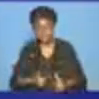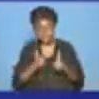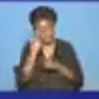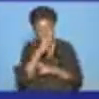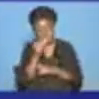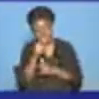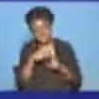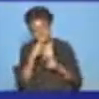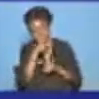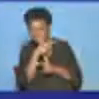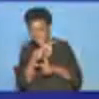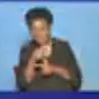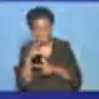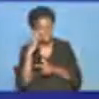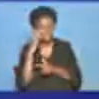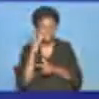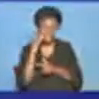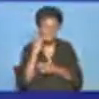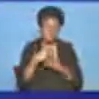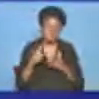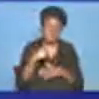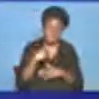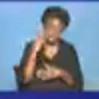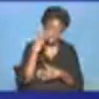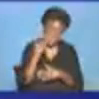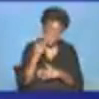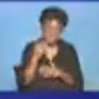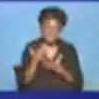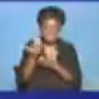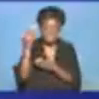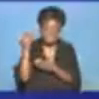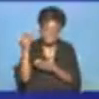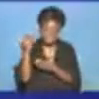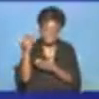then they will go through what I'm going through now and back then.